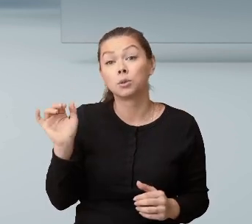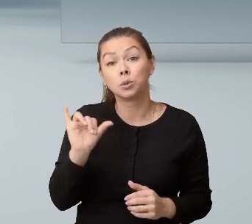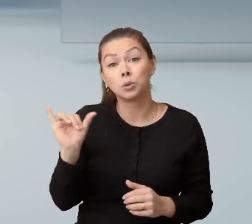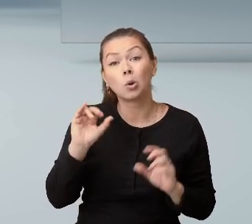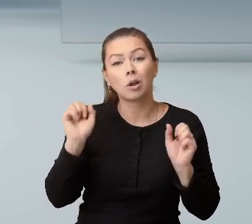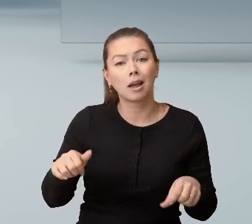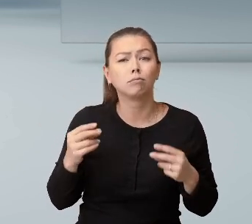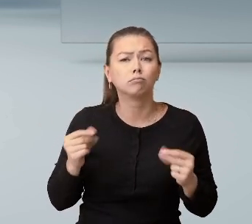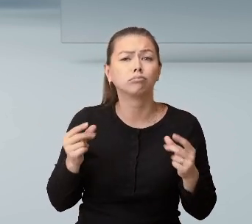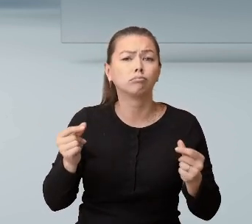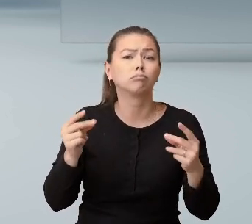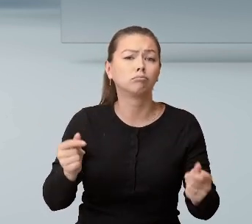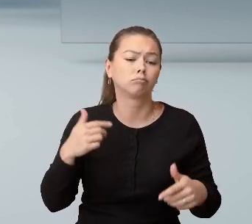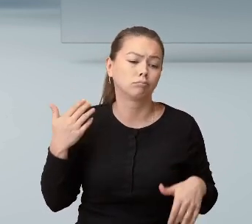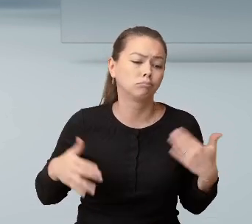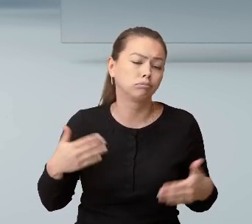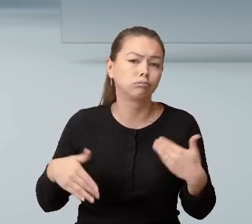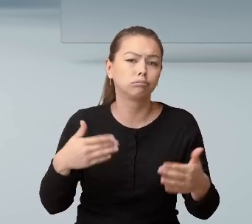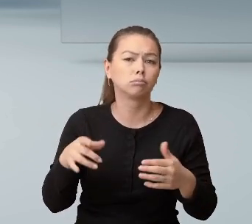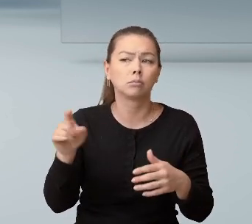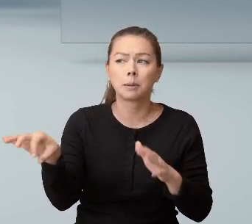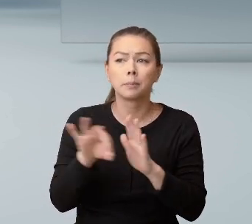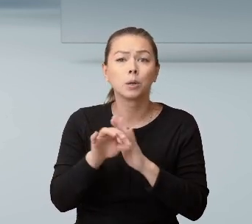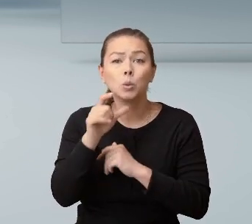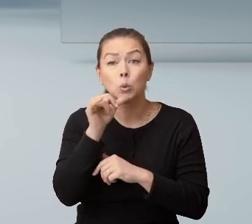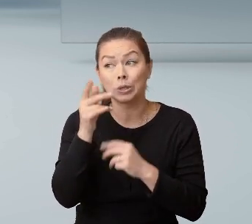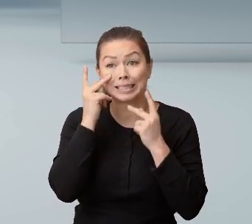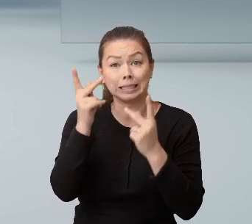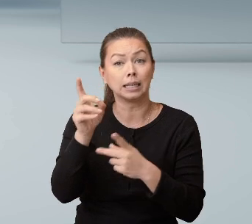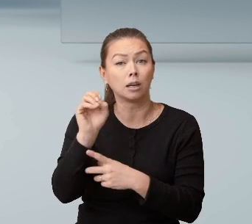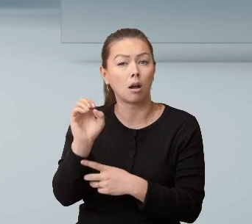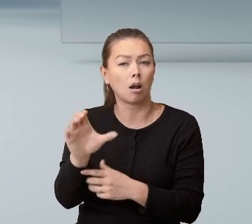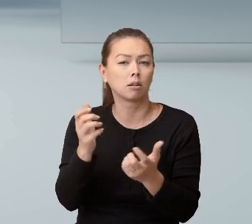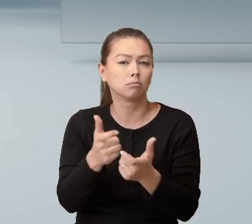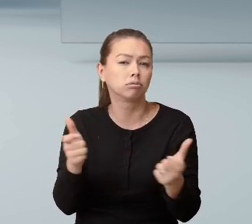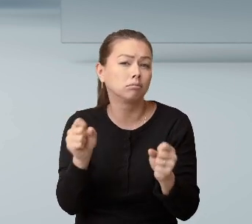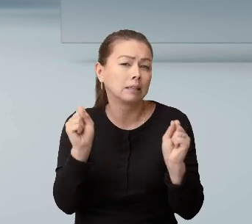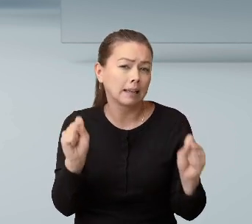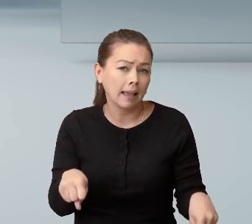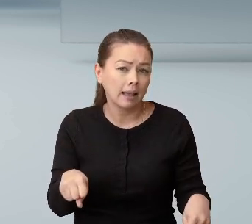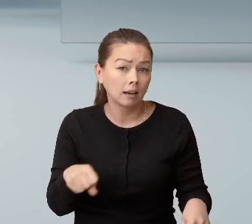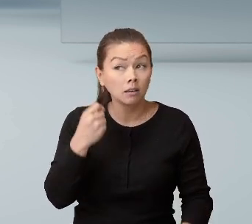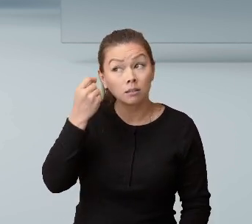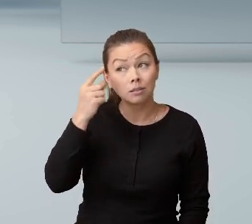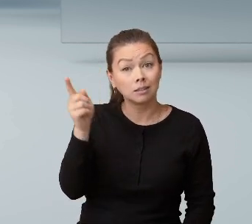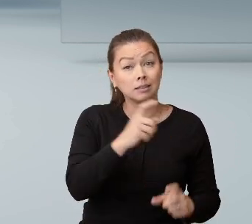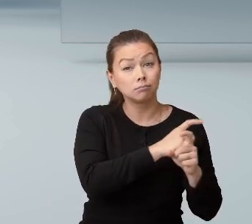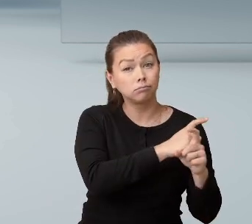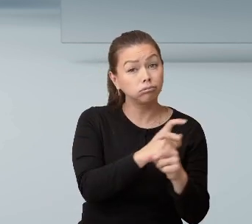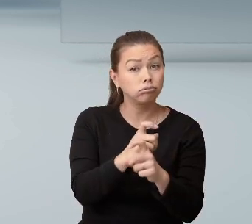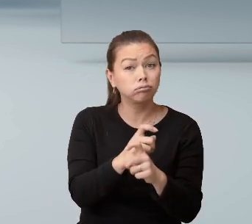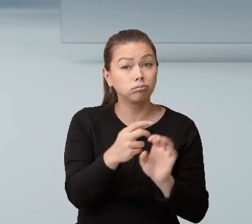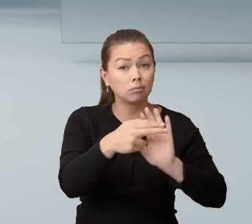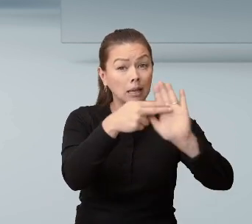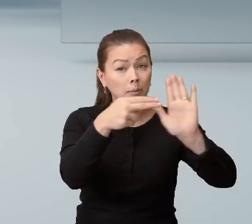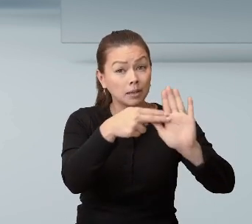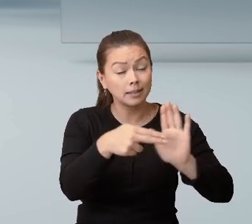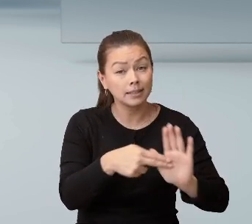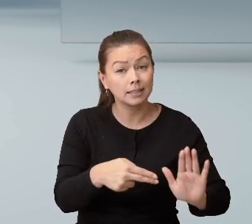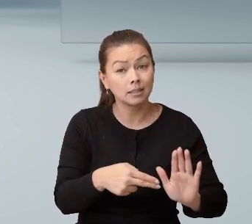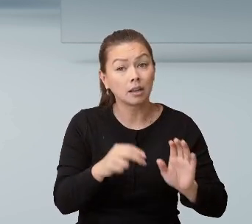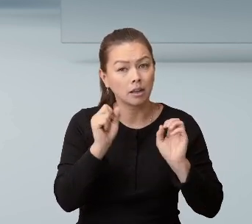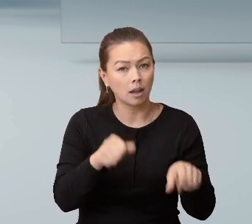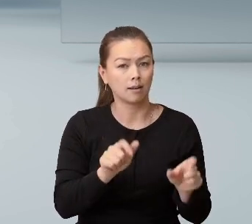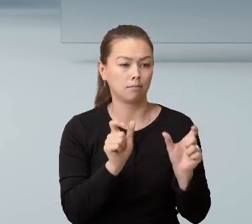be performed on the fly. You can choose who should see the documents. And these encryption style labels